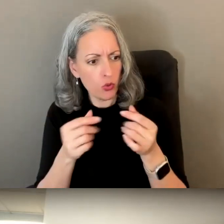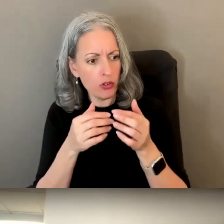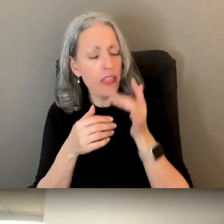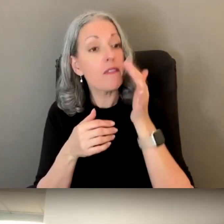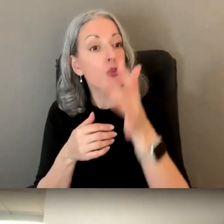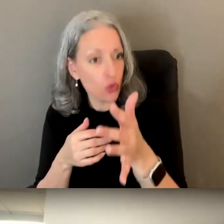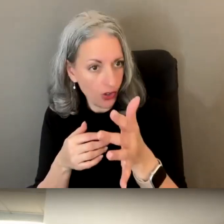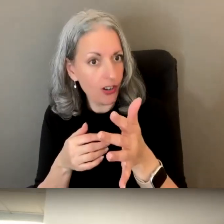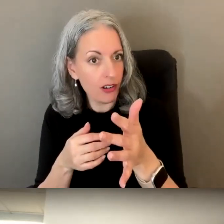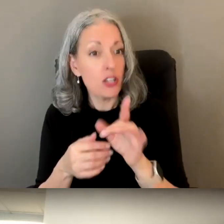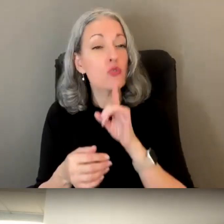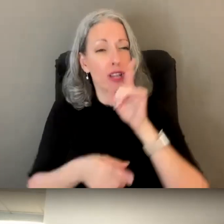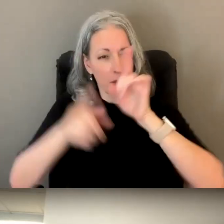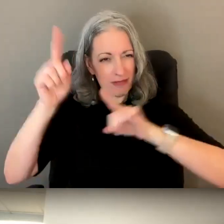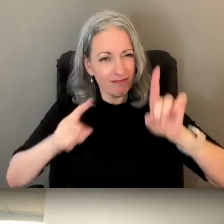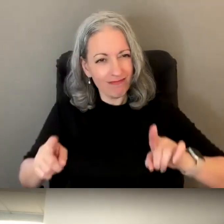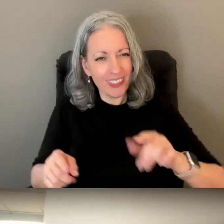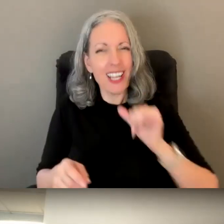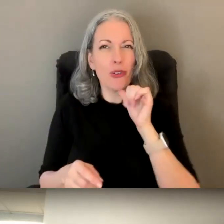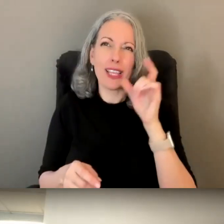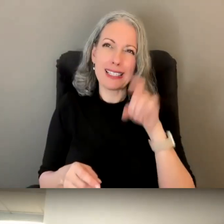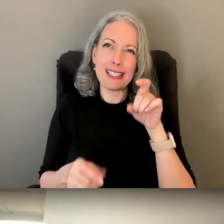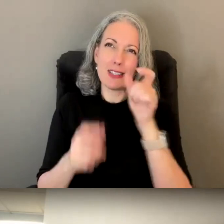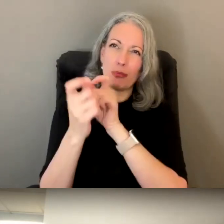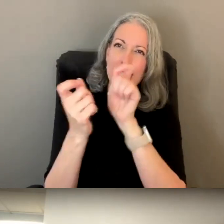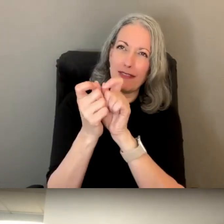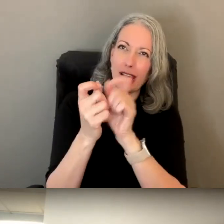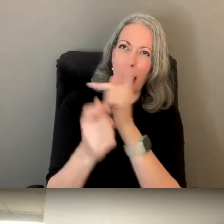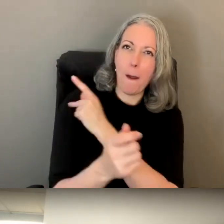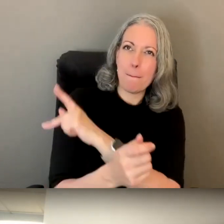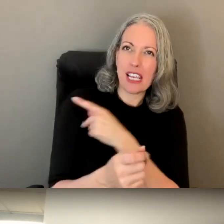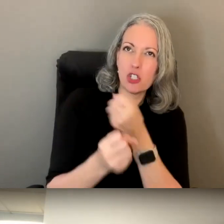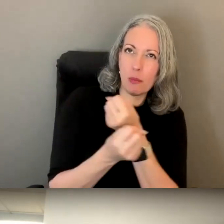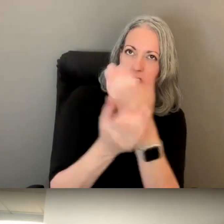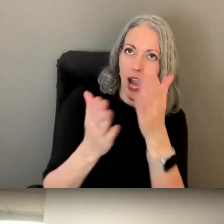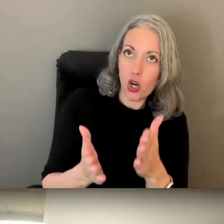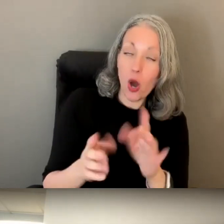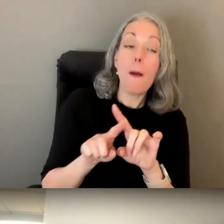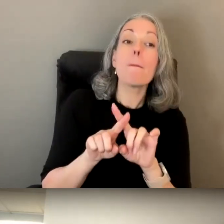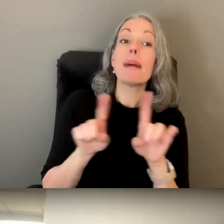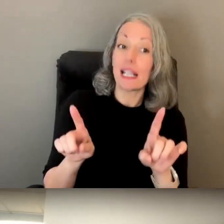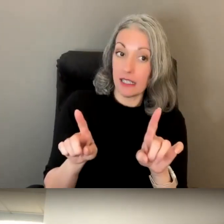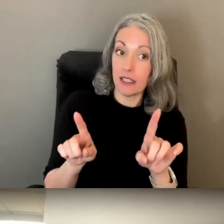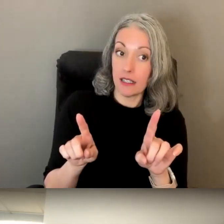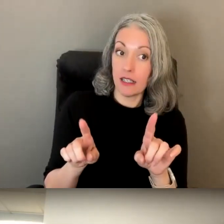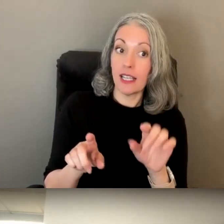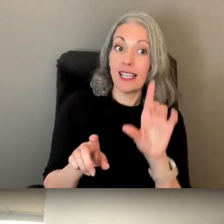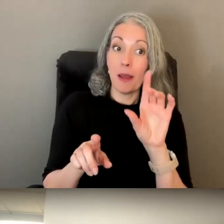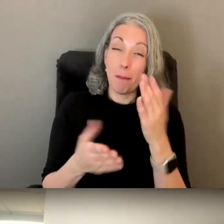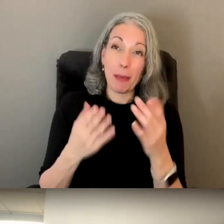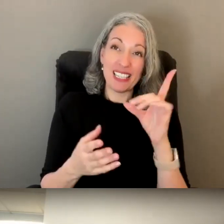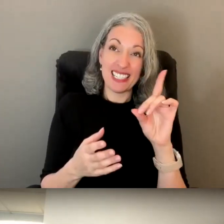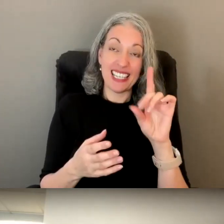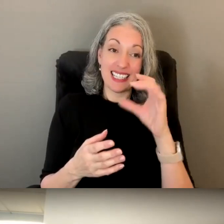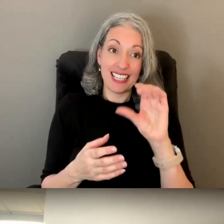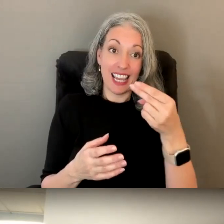could be various fields. And I don't think it's necessarily specific patient and provider, but maybe DHCS might have more insight